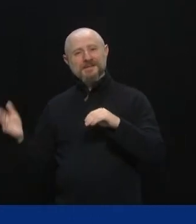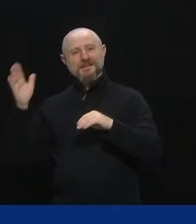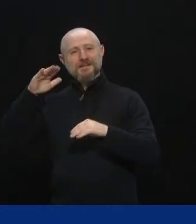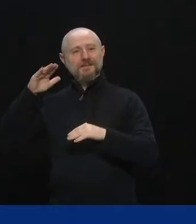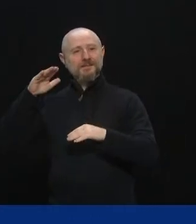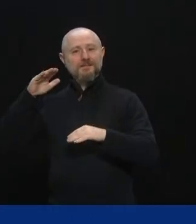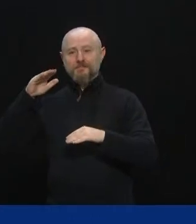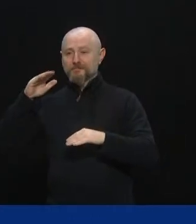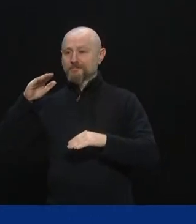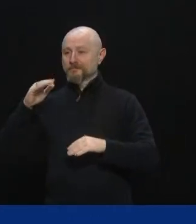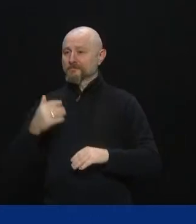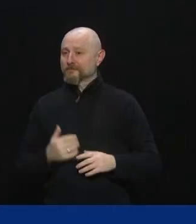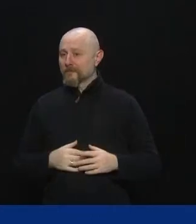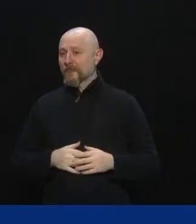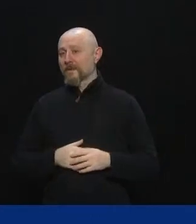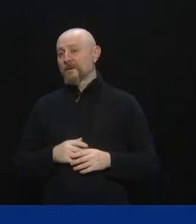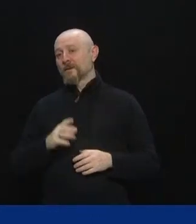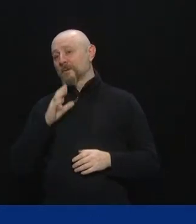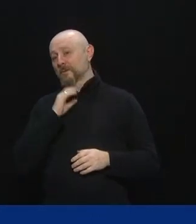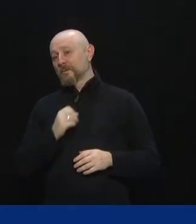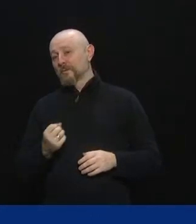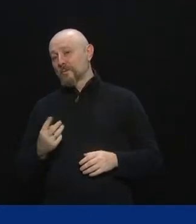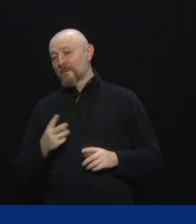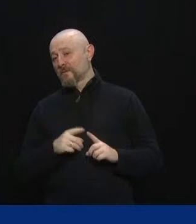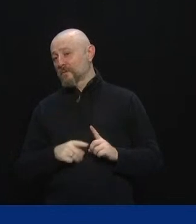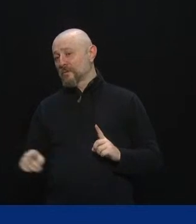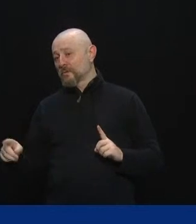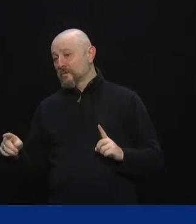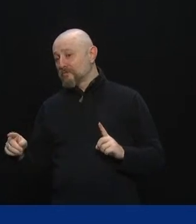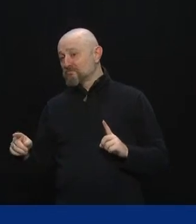12 to